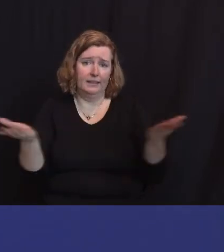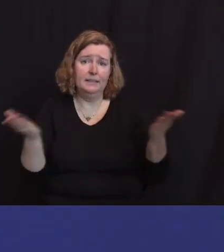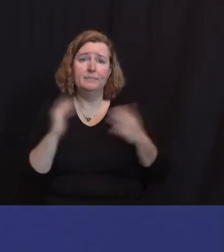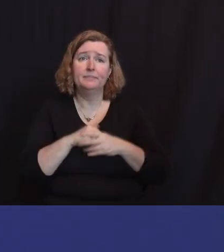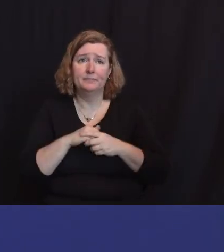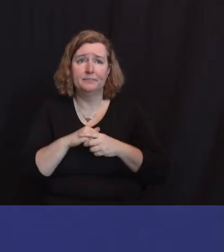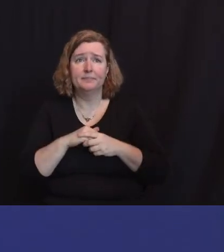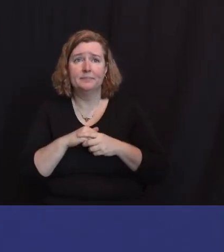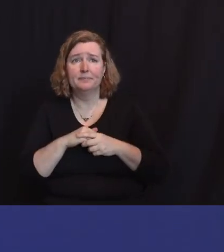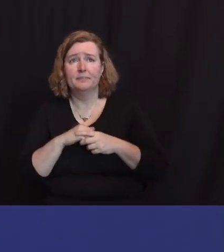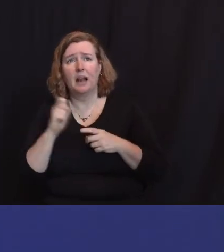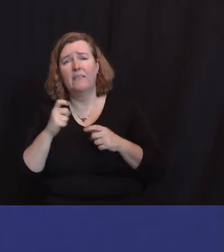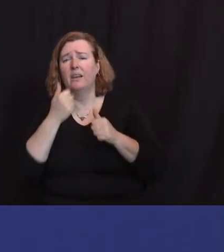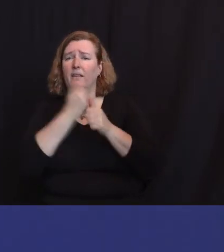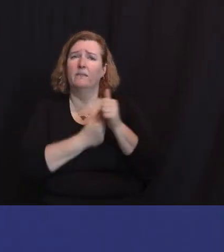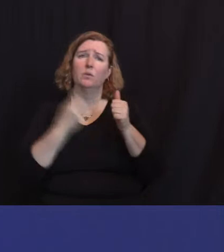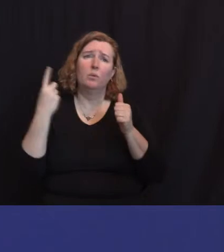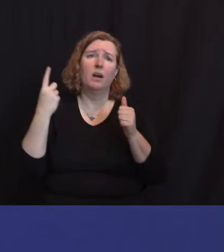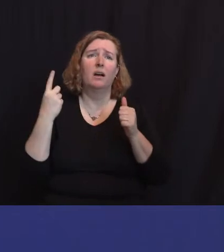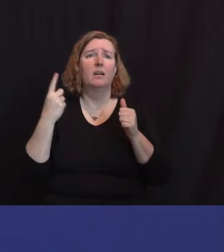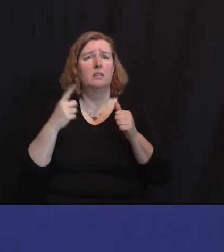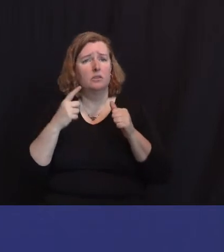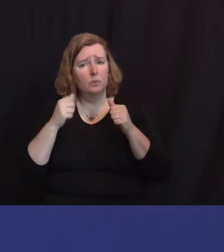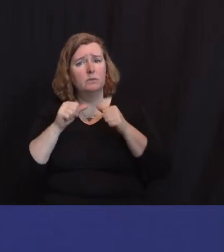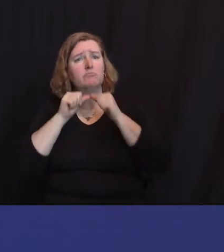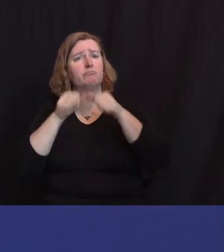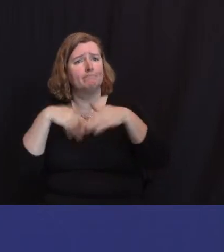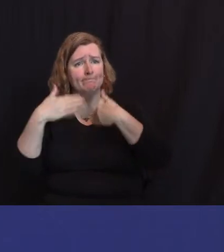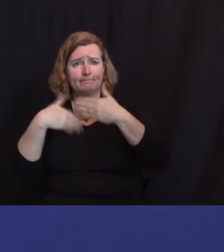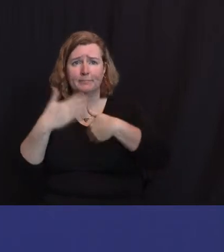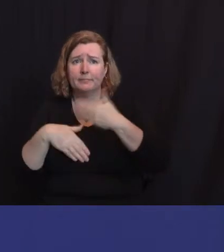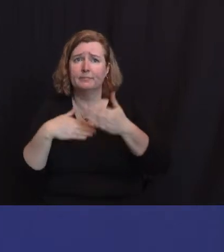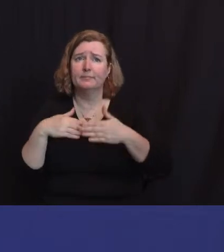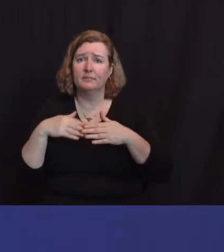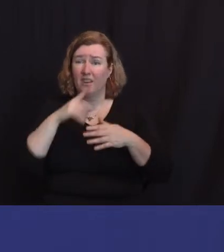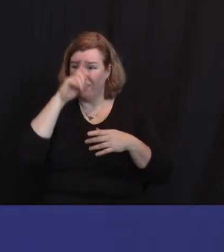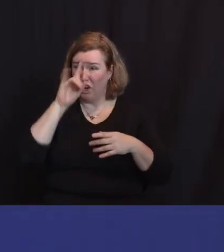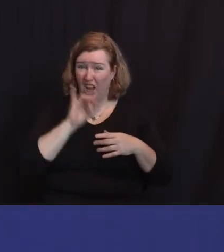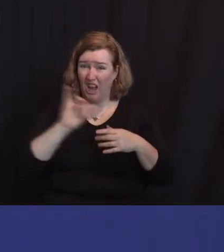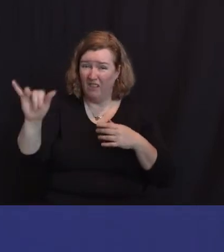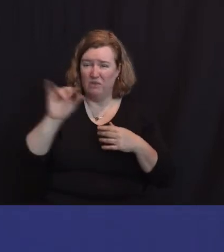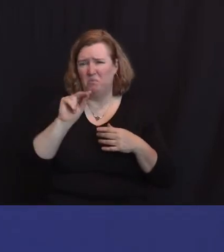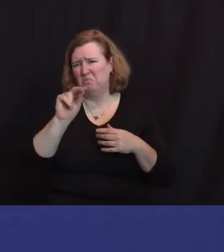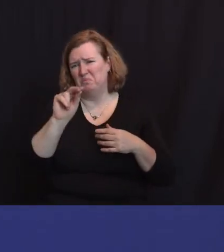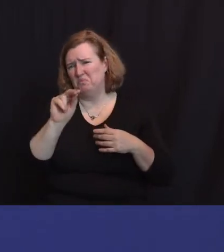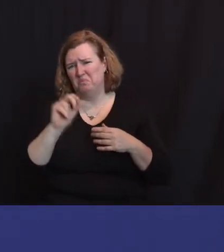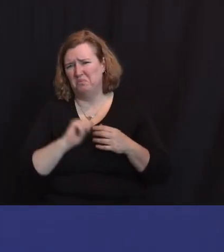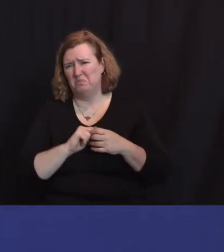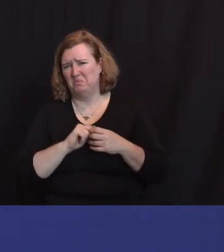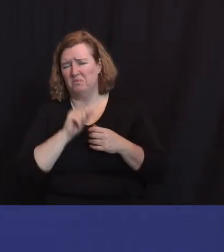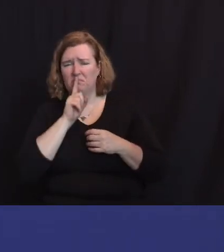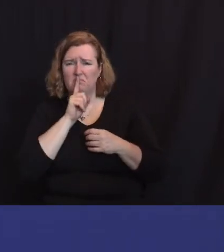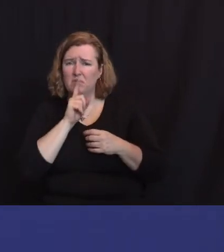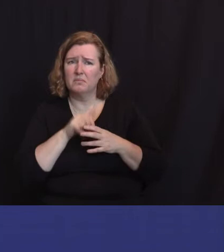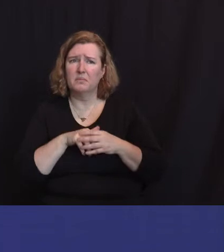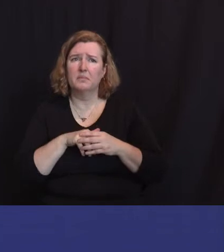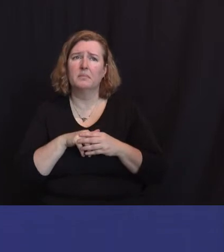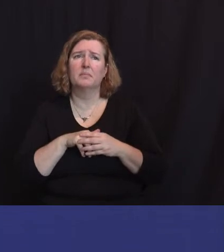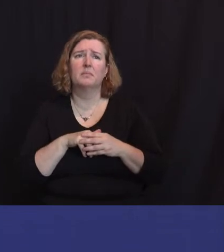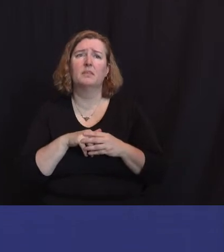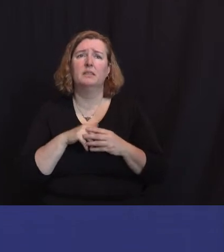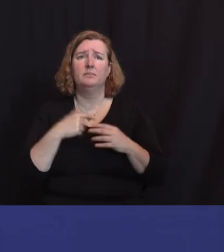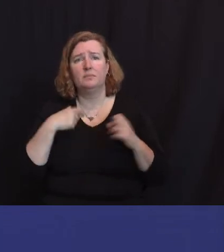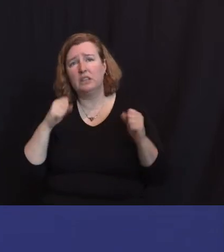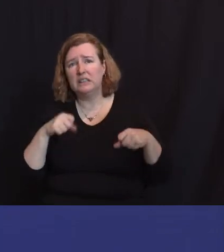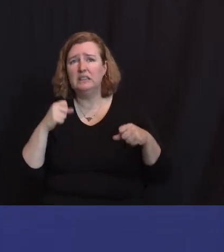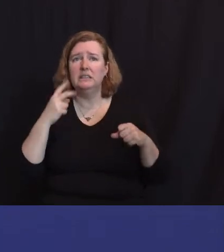need everybody to continue doing that. This is not forever and always. We haven't said that in a while. We can see the light at the end of